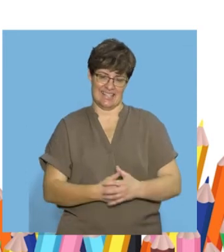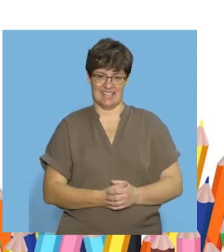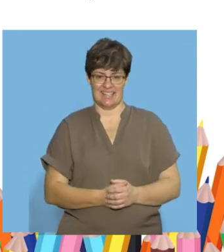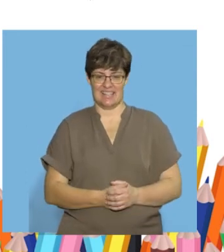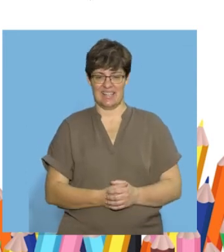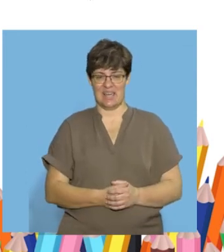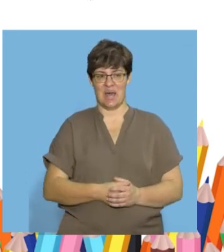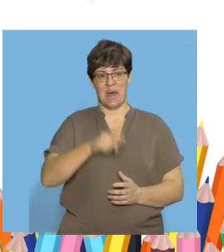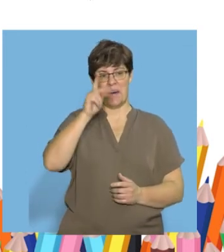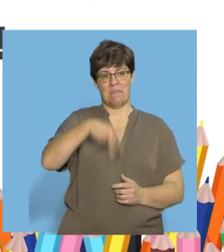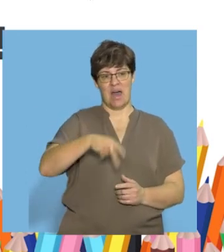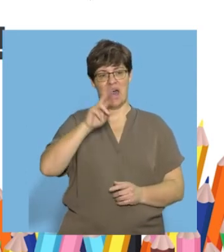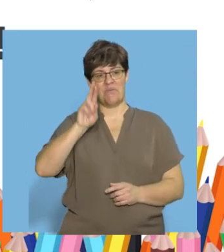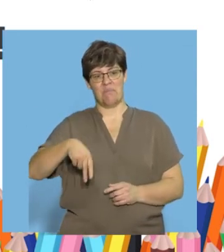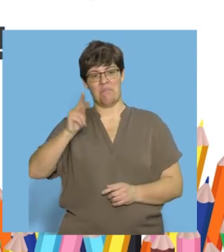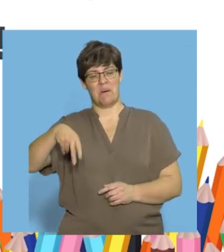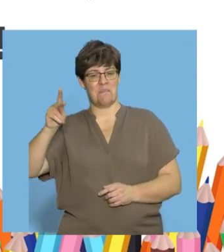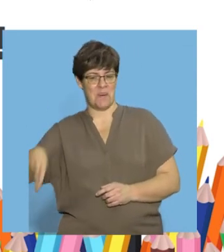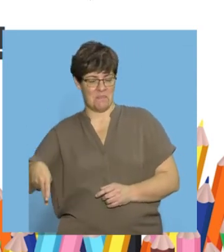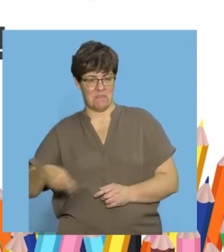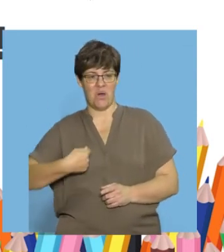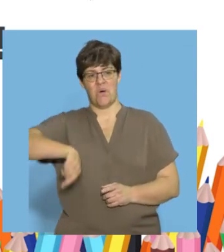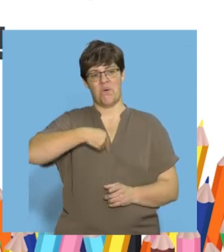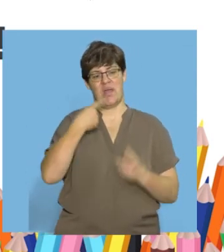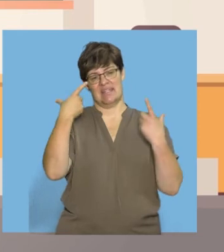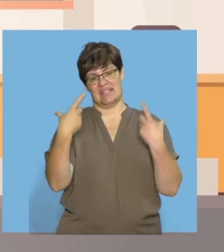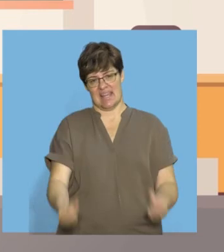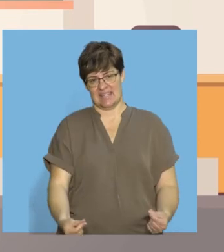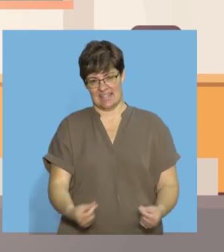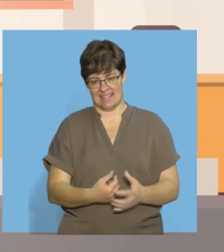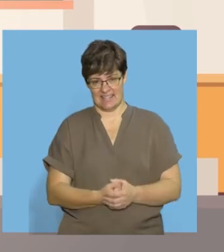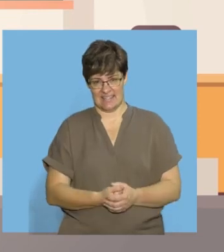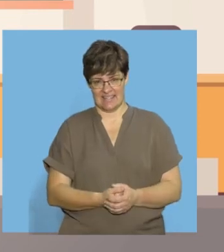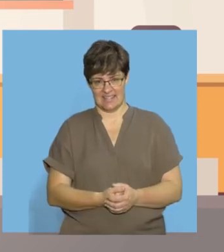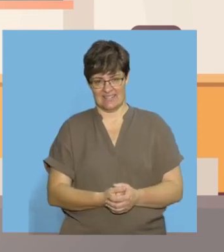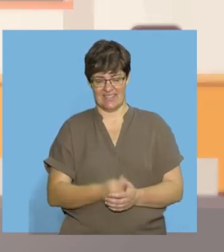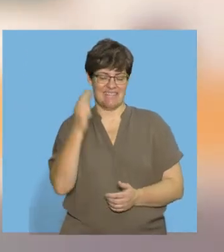Parapapumpum. Now we're done. Lovely.